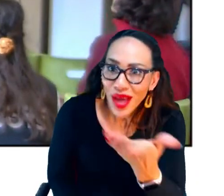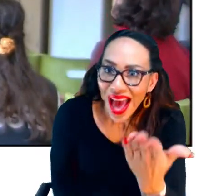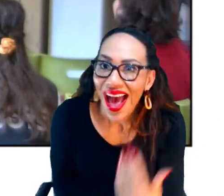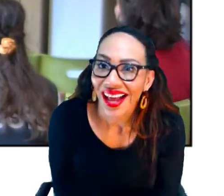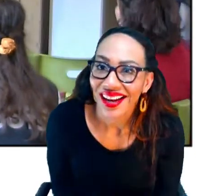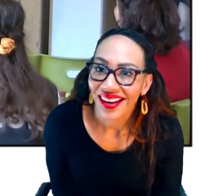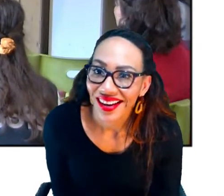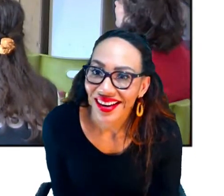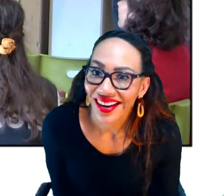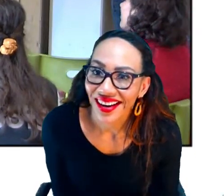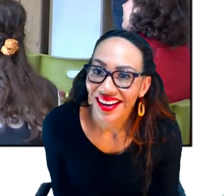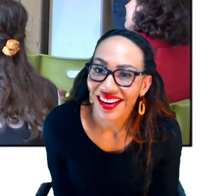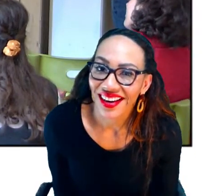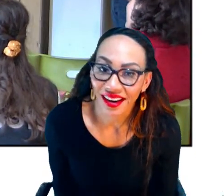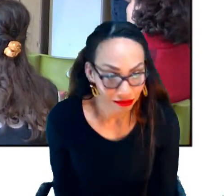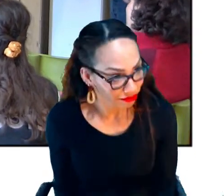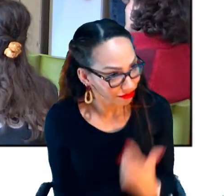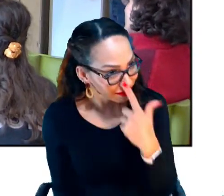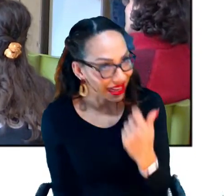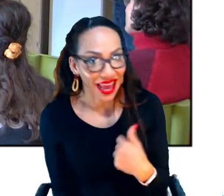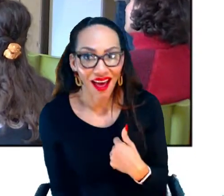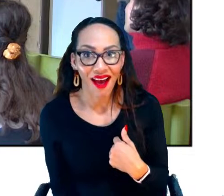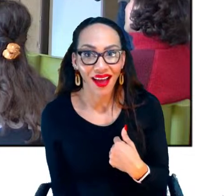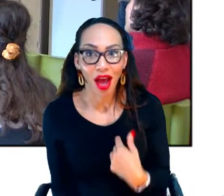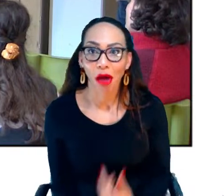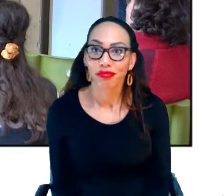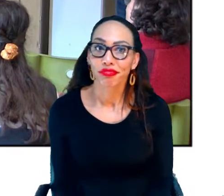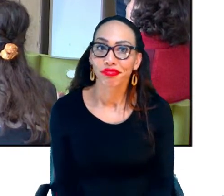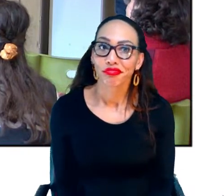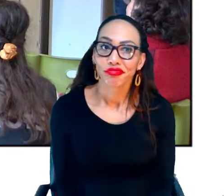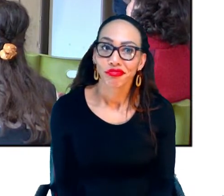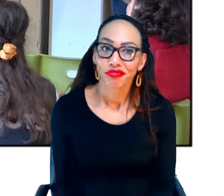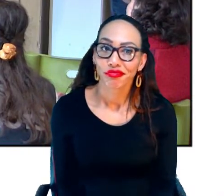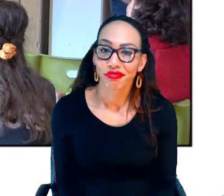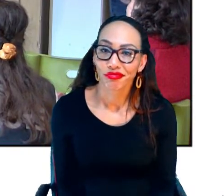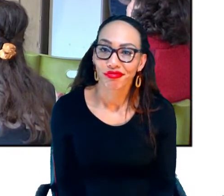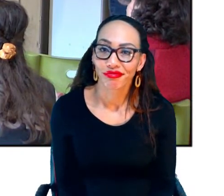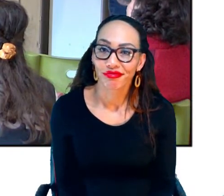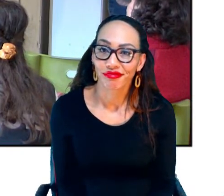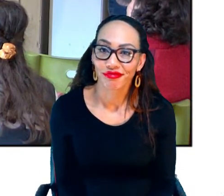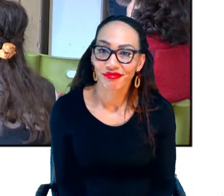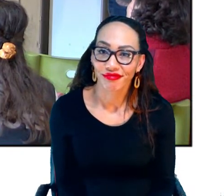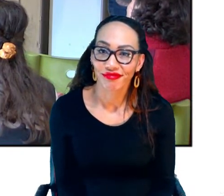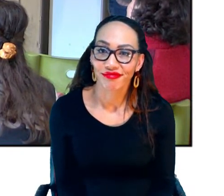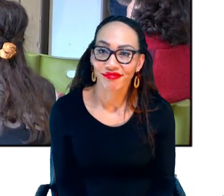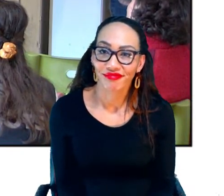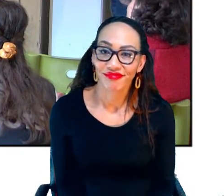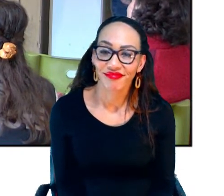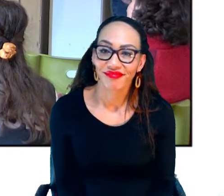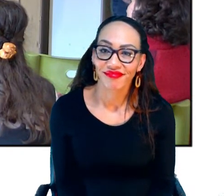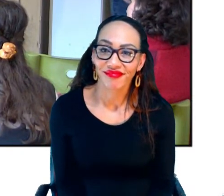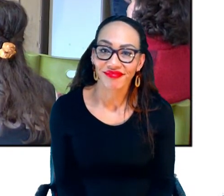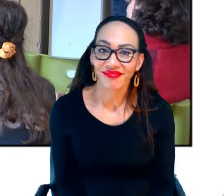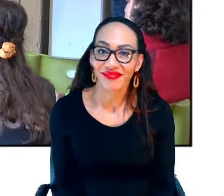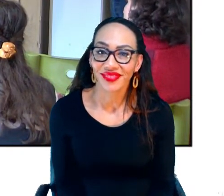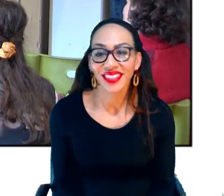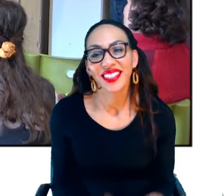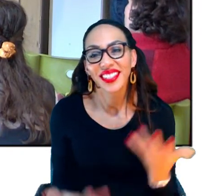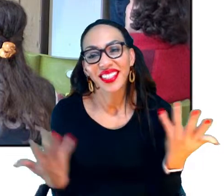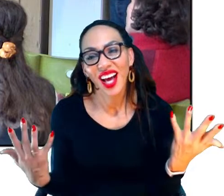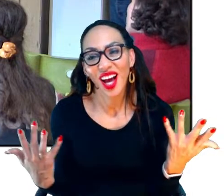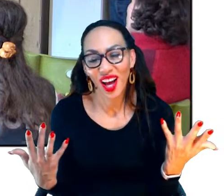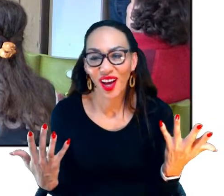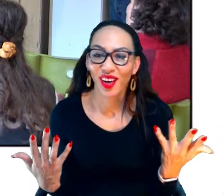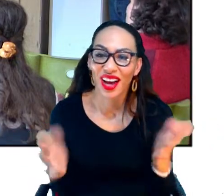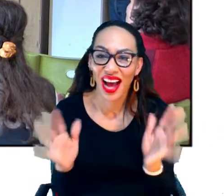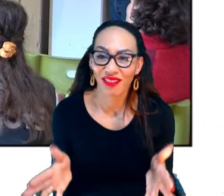then. Yeah. So So it's kind of just working around with what I got. I